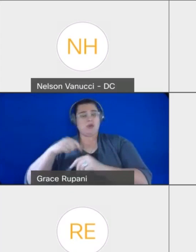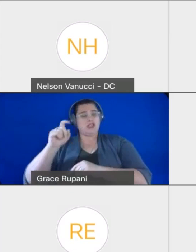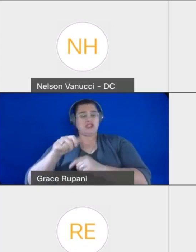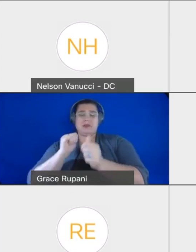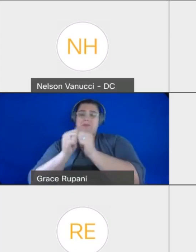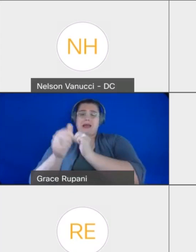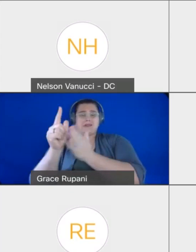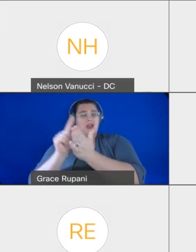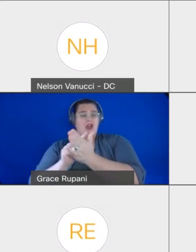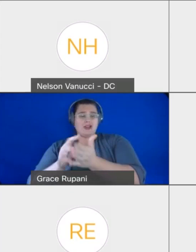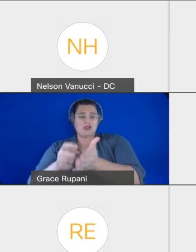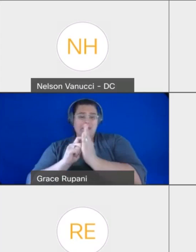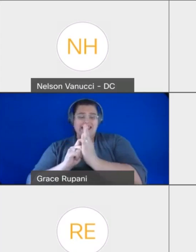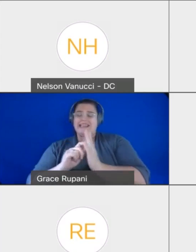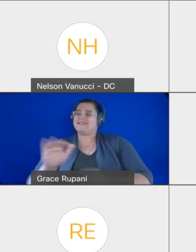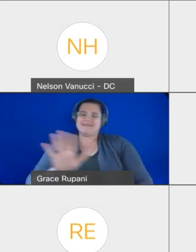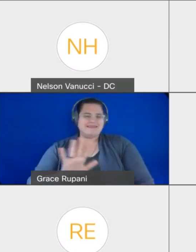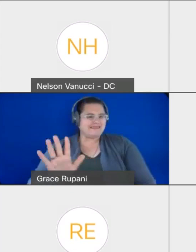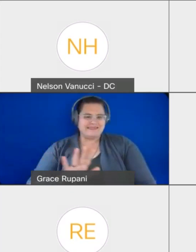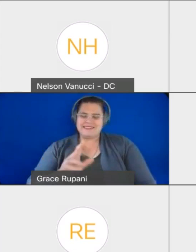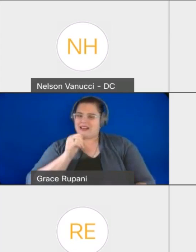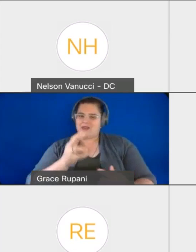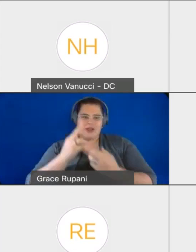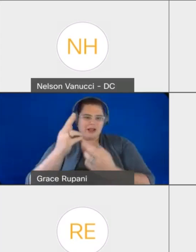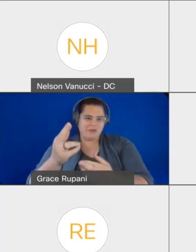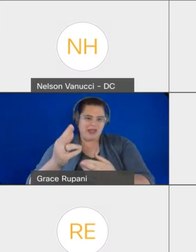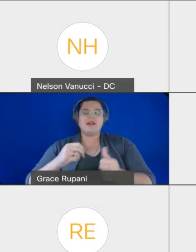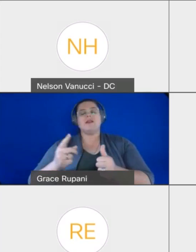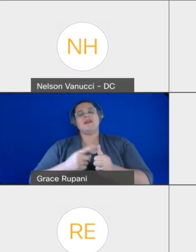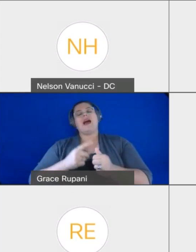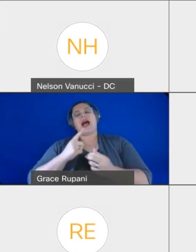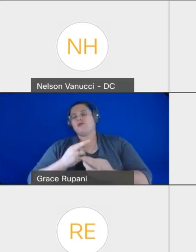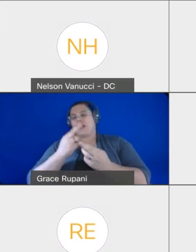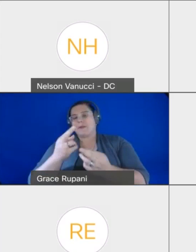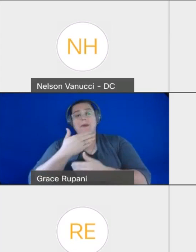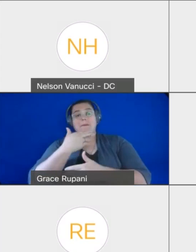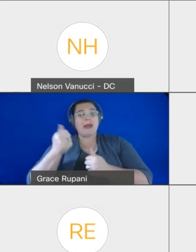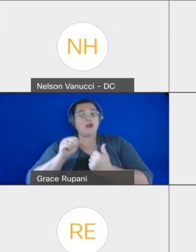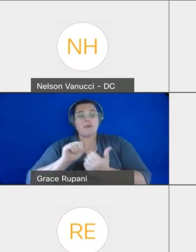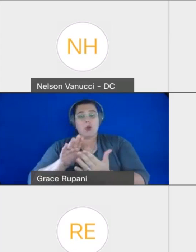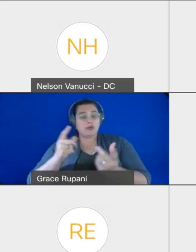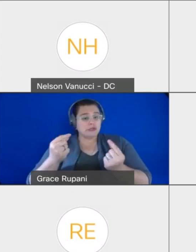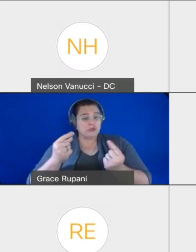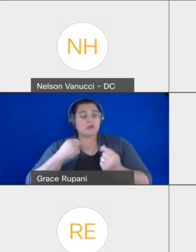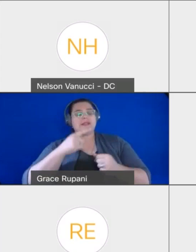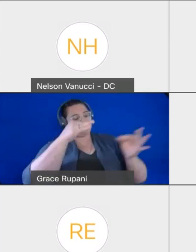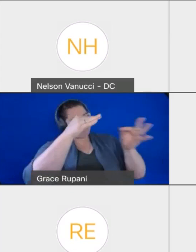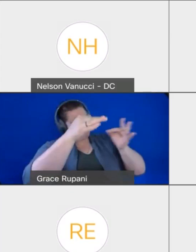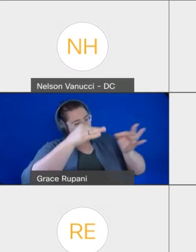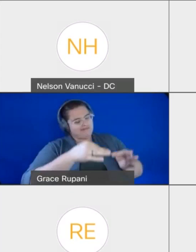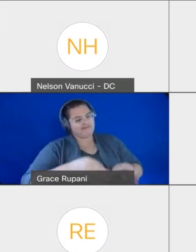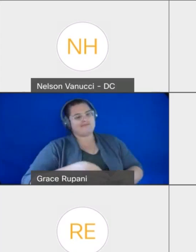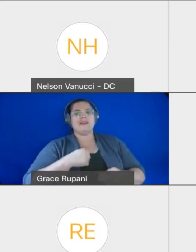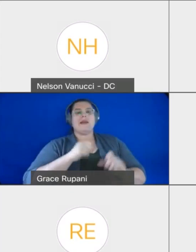by providing education about the positive impacts and the side effects that one can expect from a